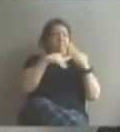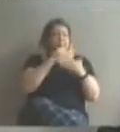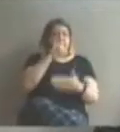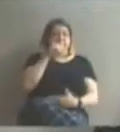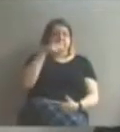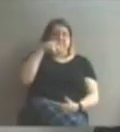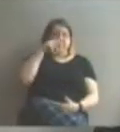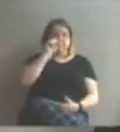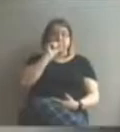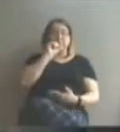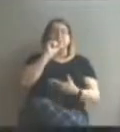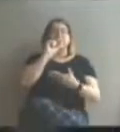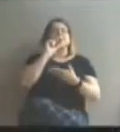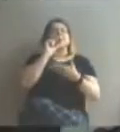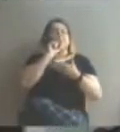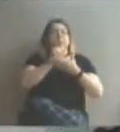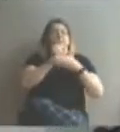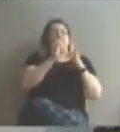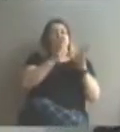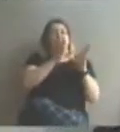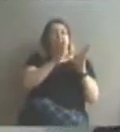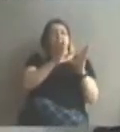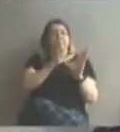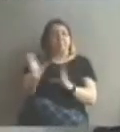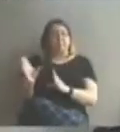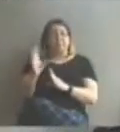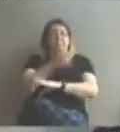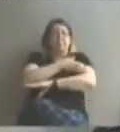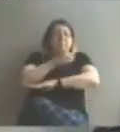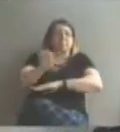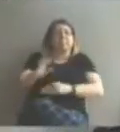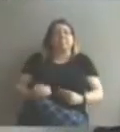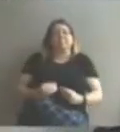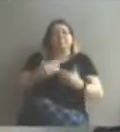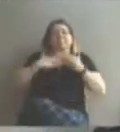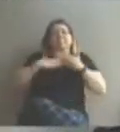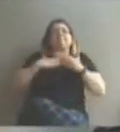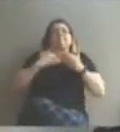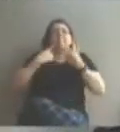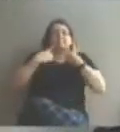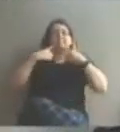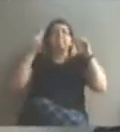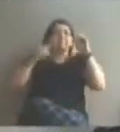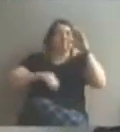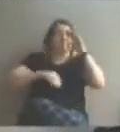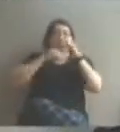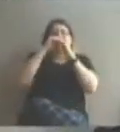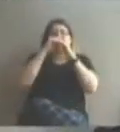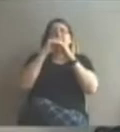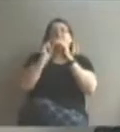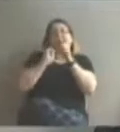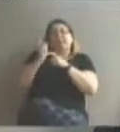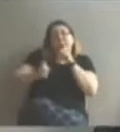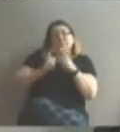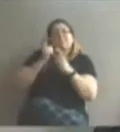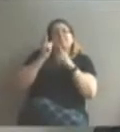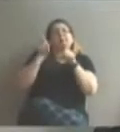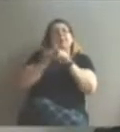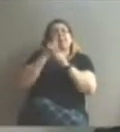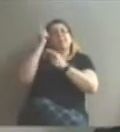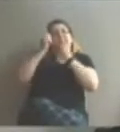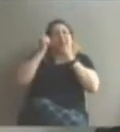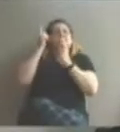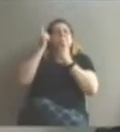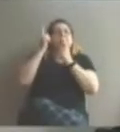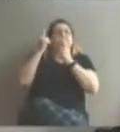School students graduate prepared, empowered, and inspired to reach their full potential and contribute as thoughtful,